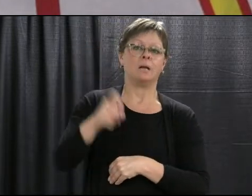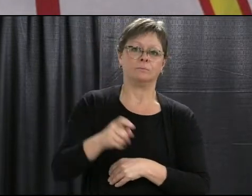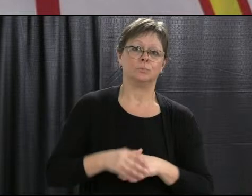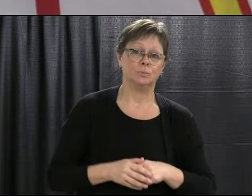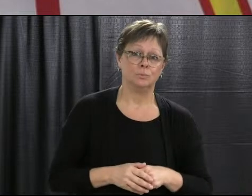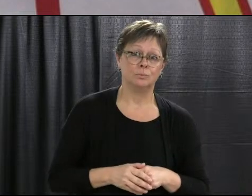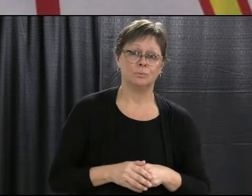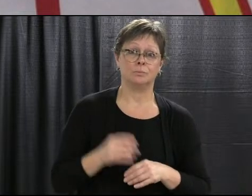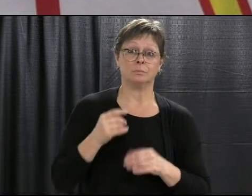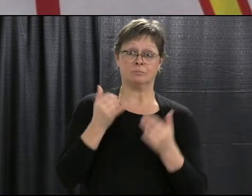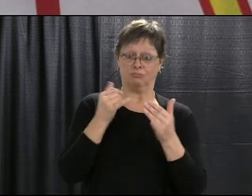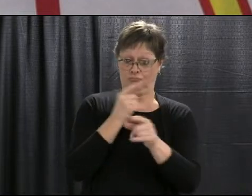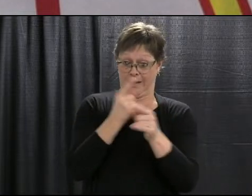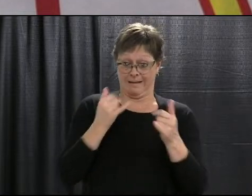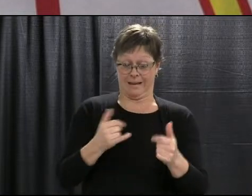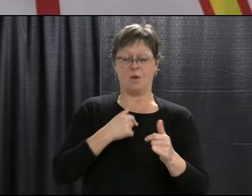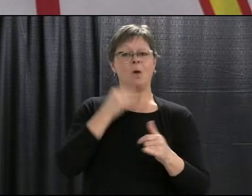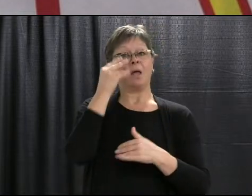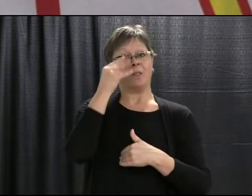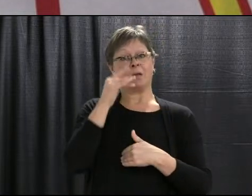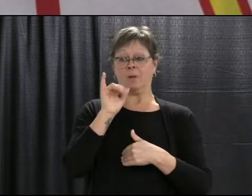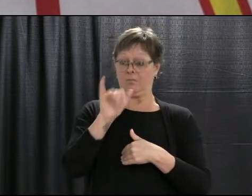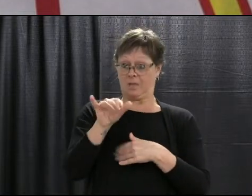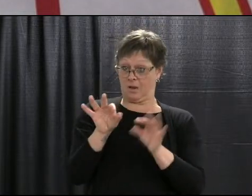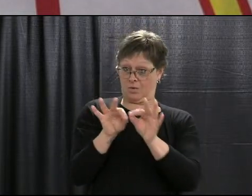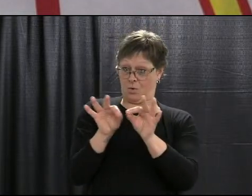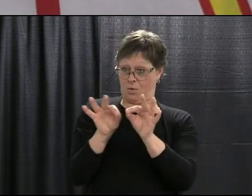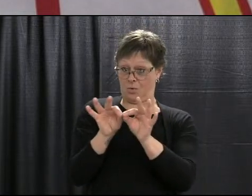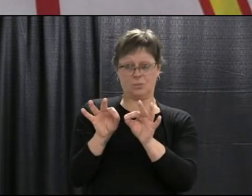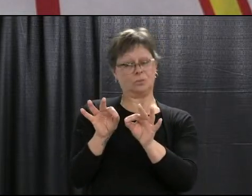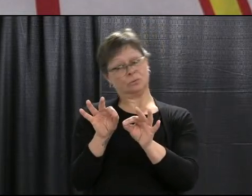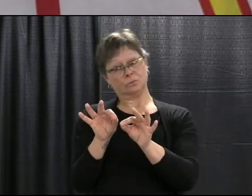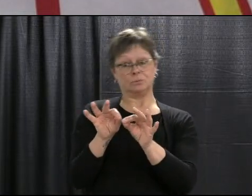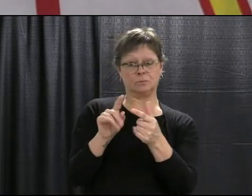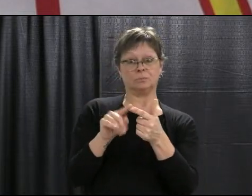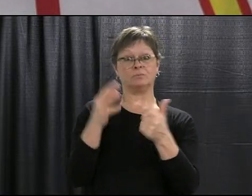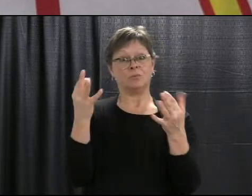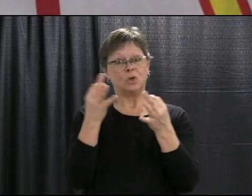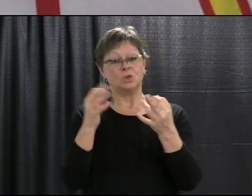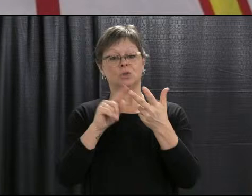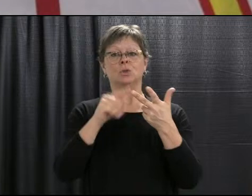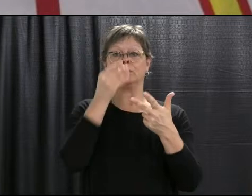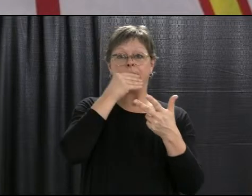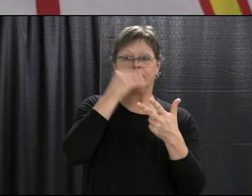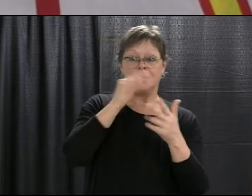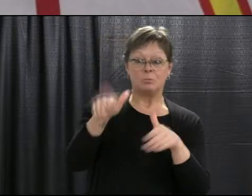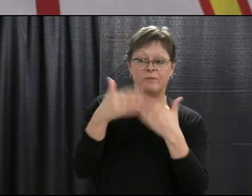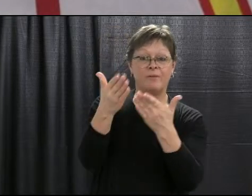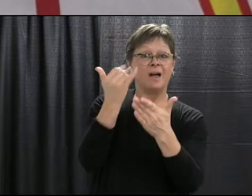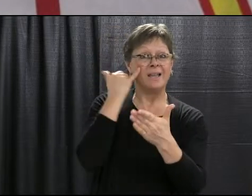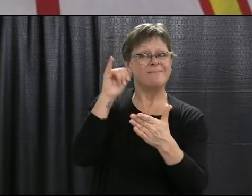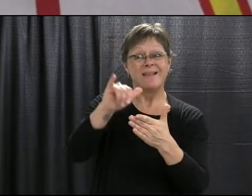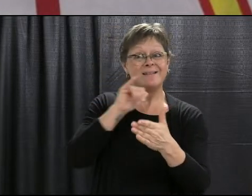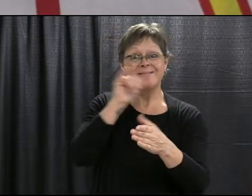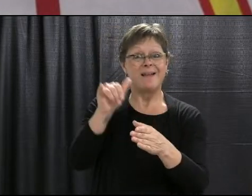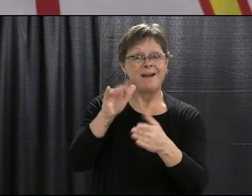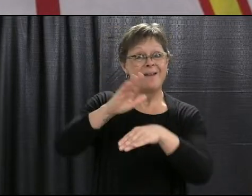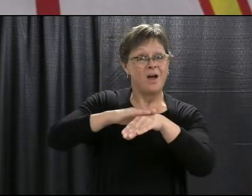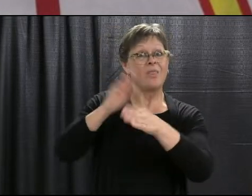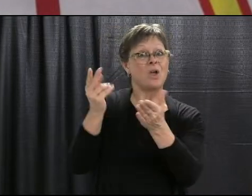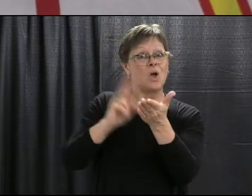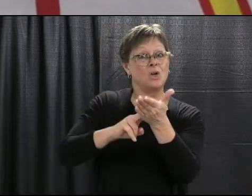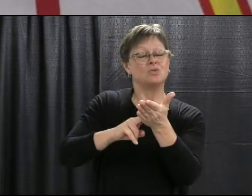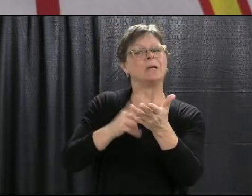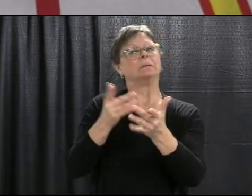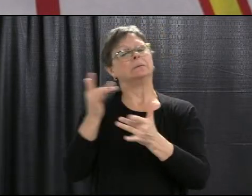the significant factor, or whether furnishings and meals provided were outside of the contractual arrangements. Do you